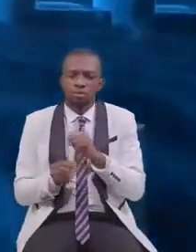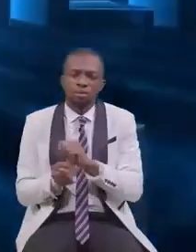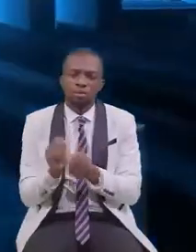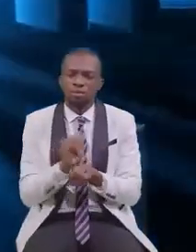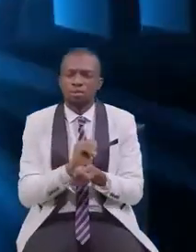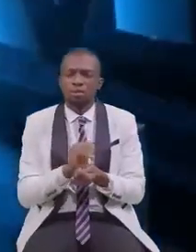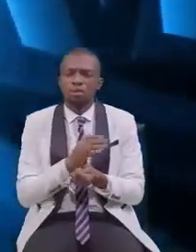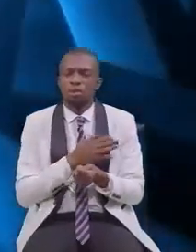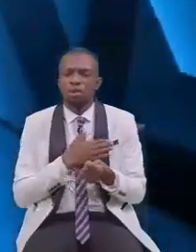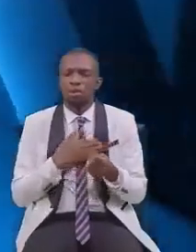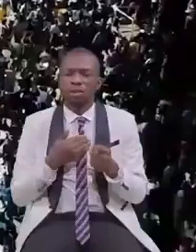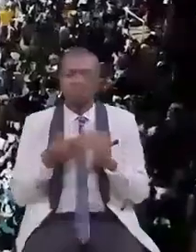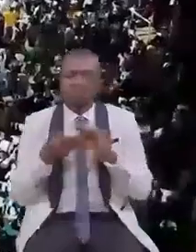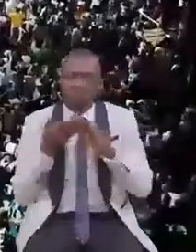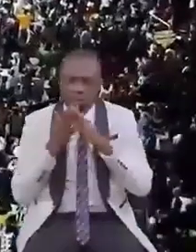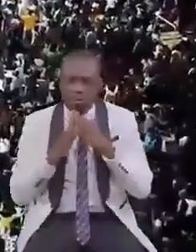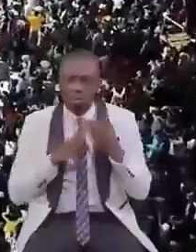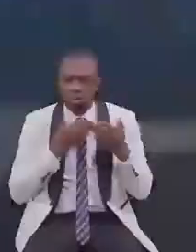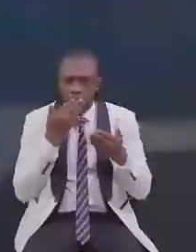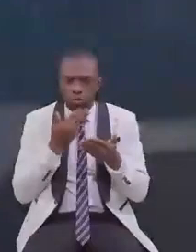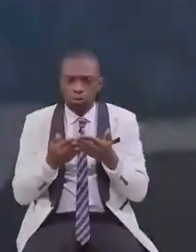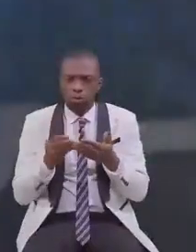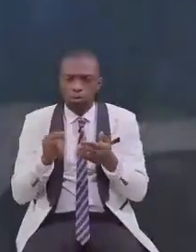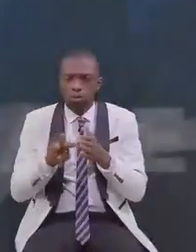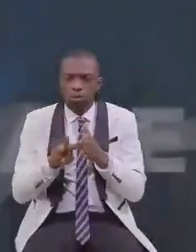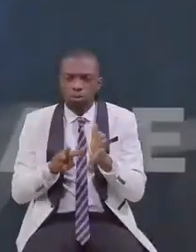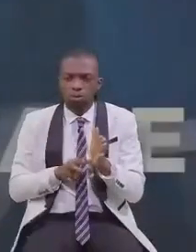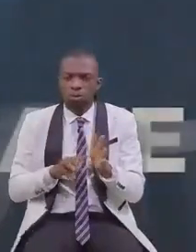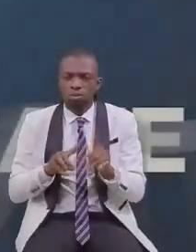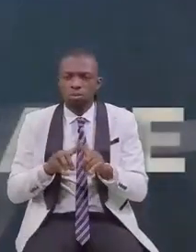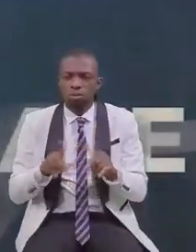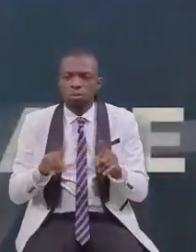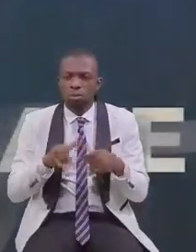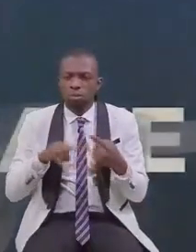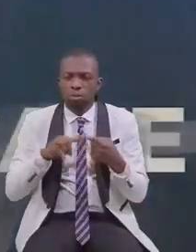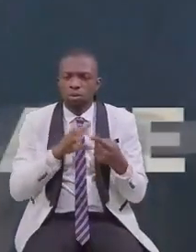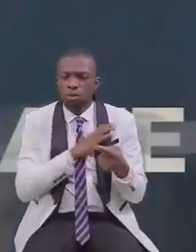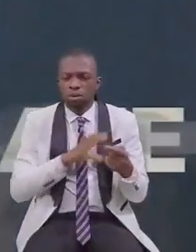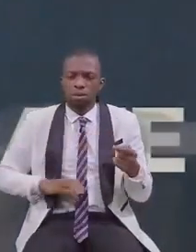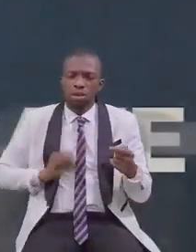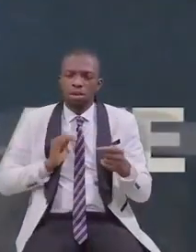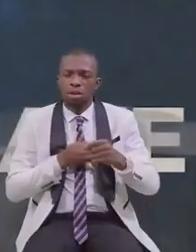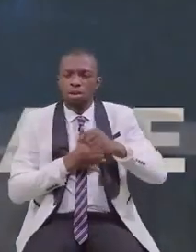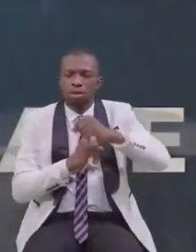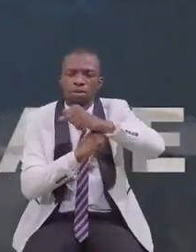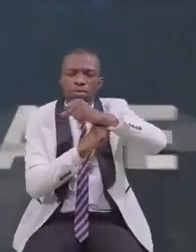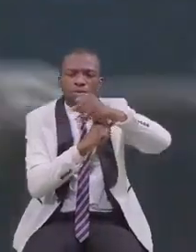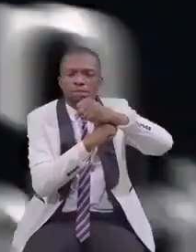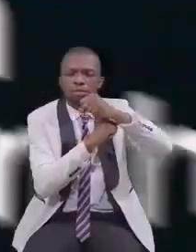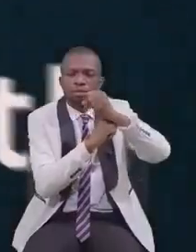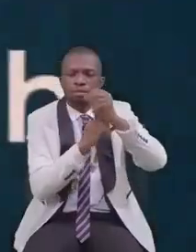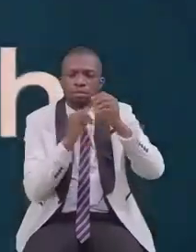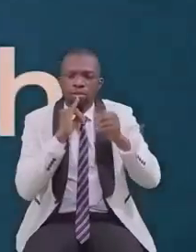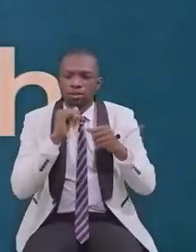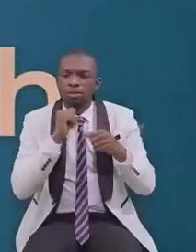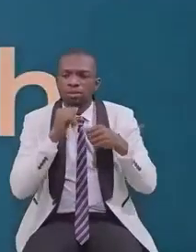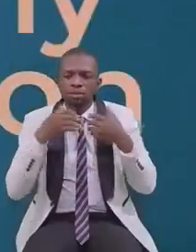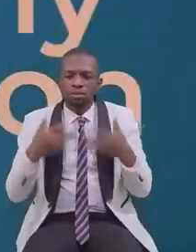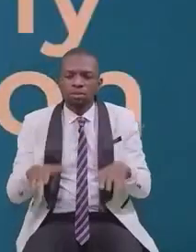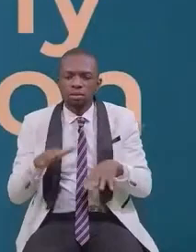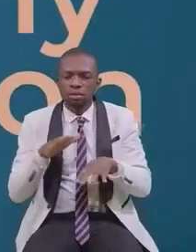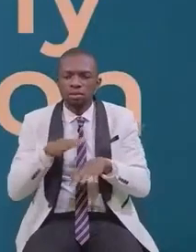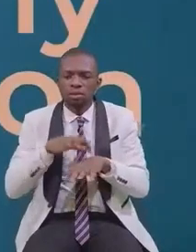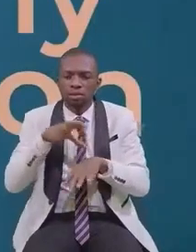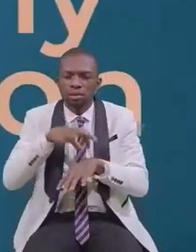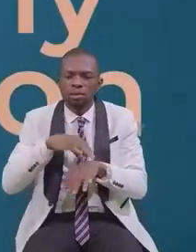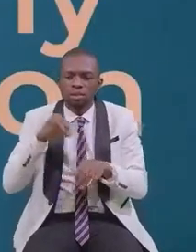transformation, peace, and goodwill toward all. But wait, Christ, our advocate, is not done yet. On earth,